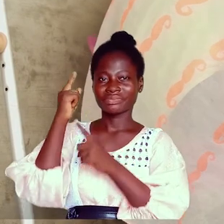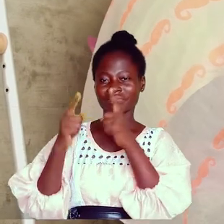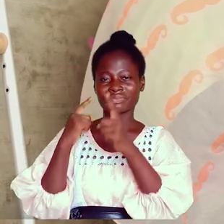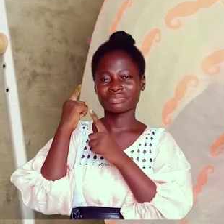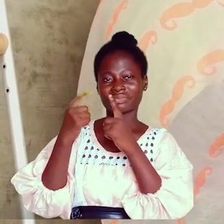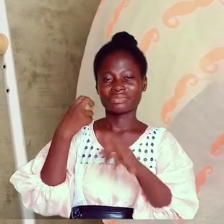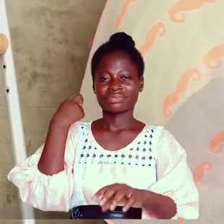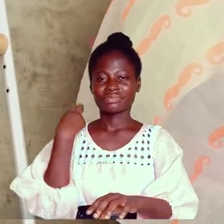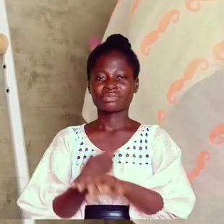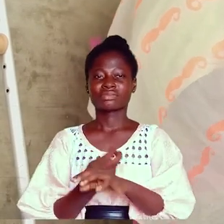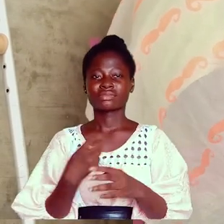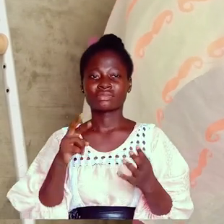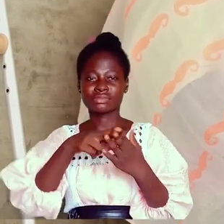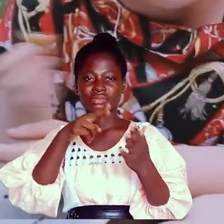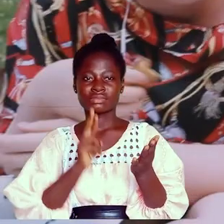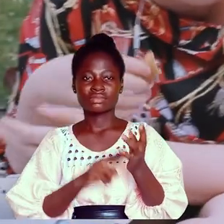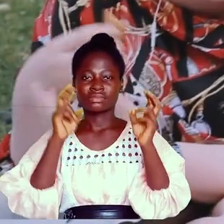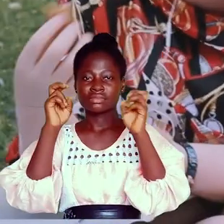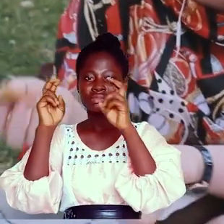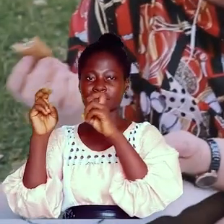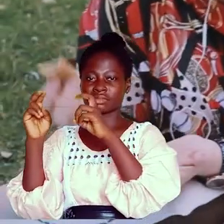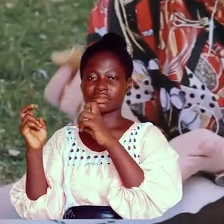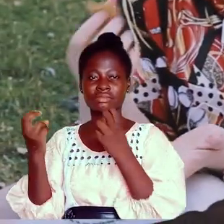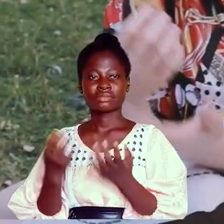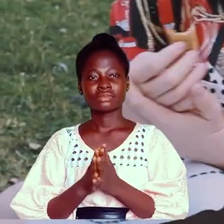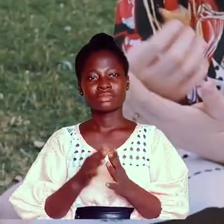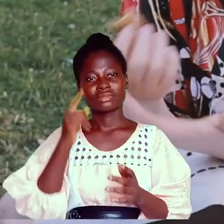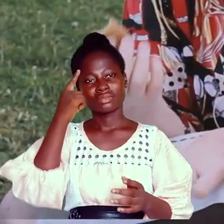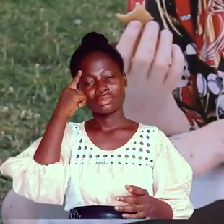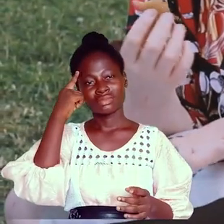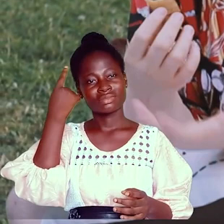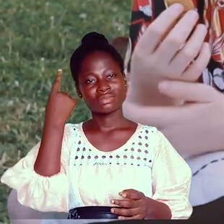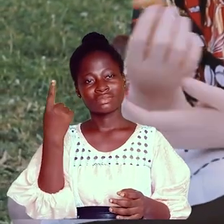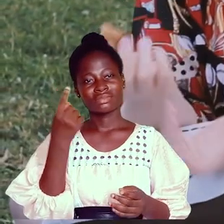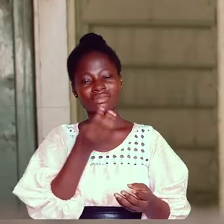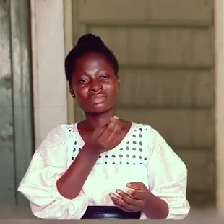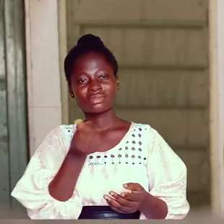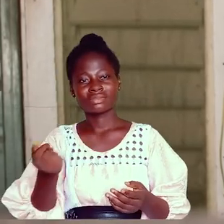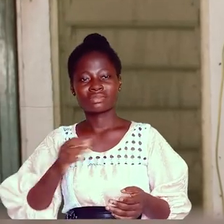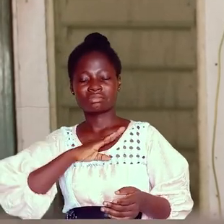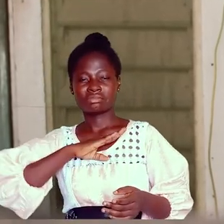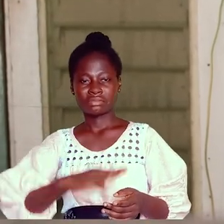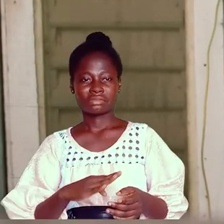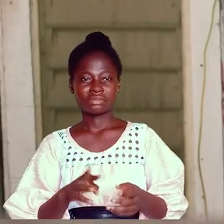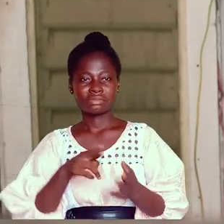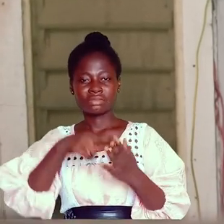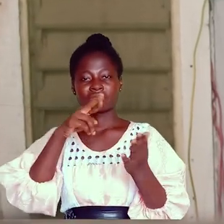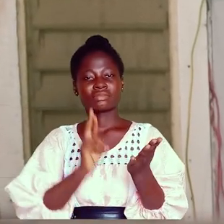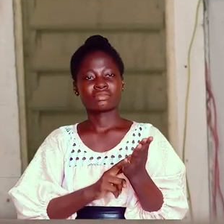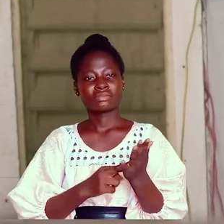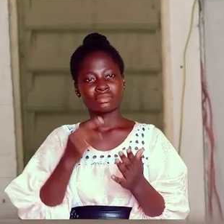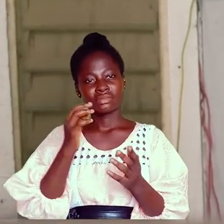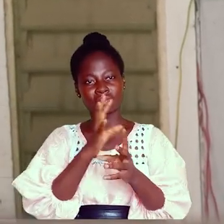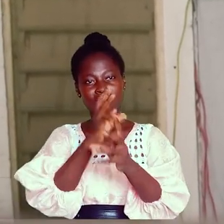Considering the difficulties in reporting such cases, one would have thought that the few who are able to muster the courage to